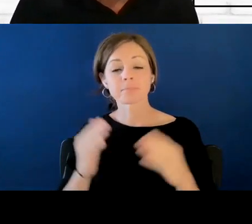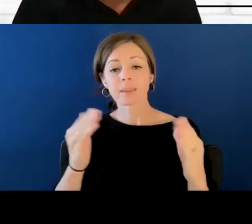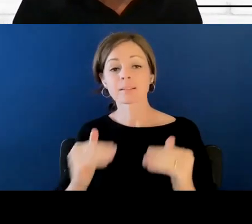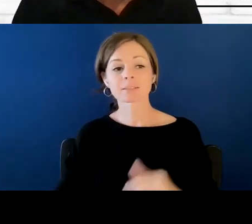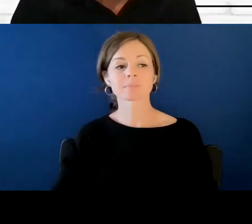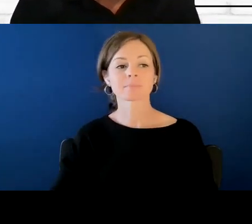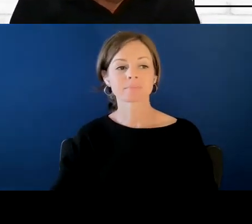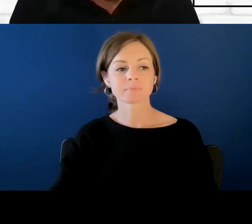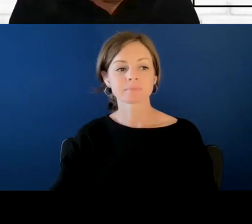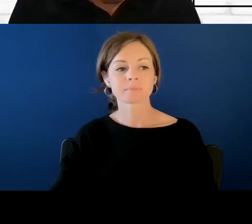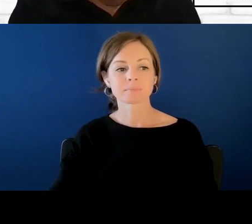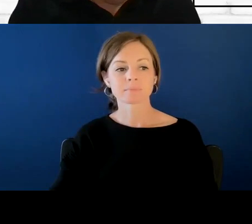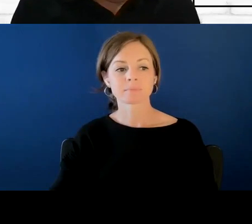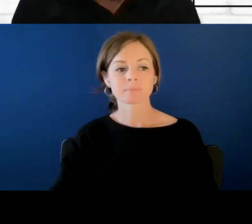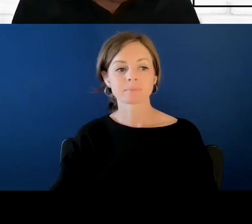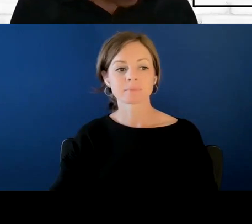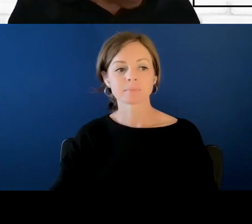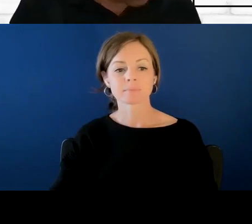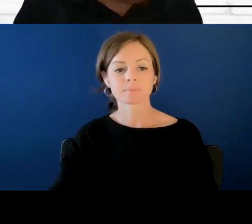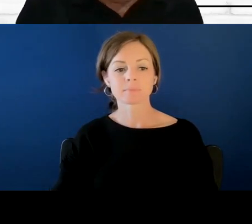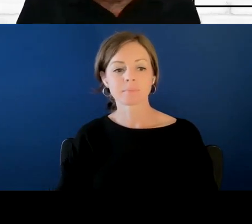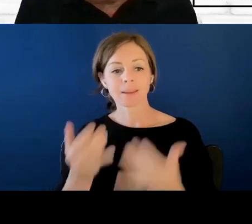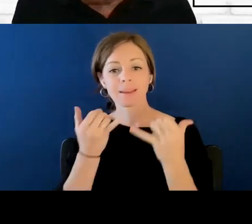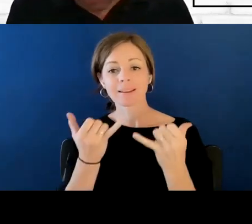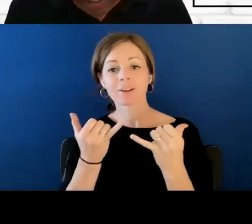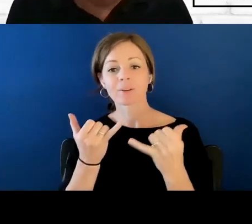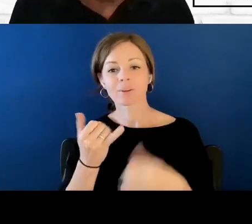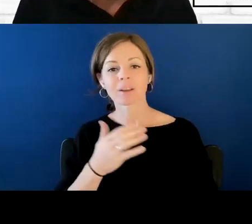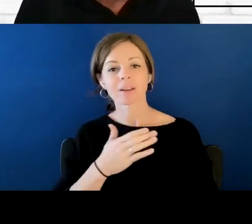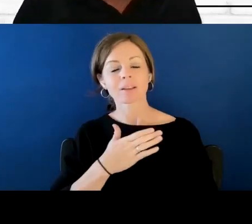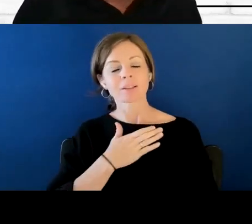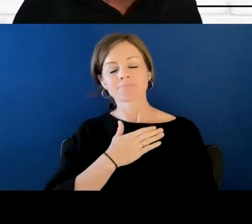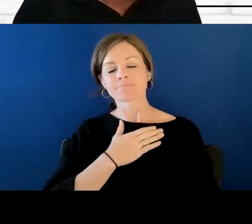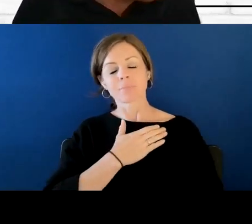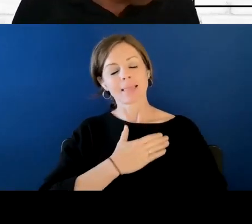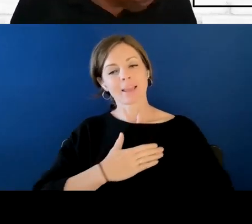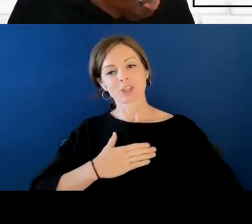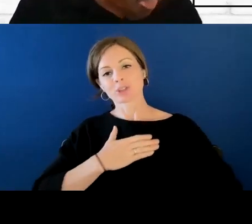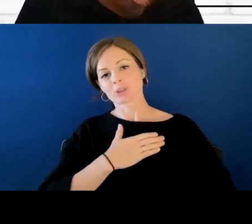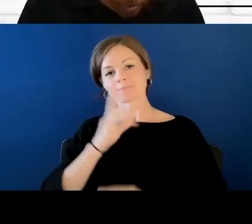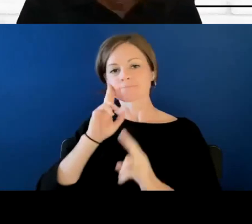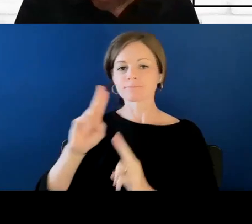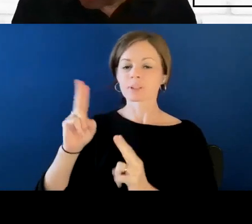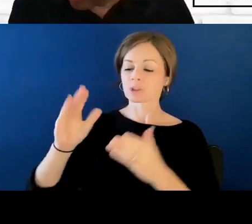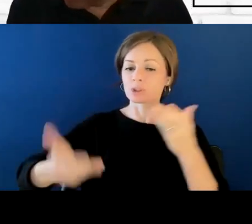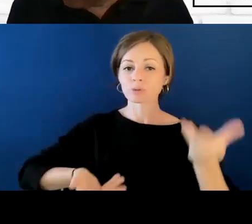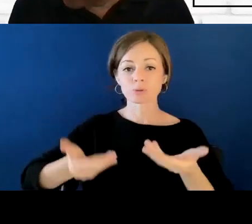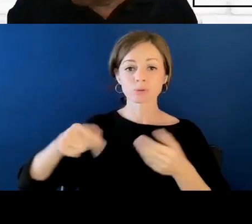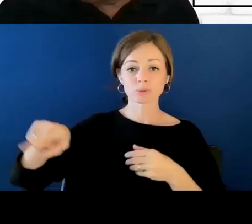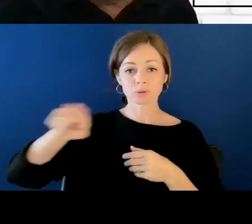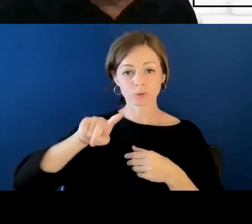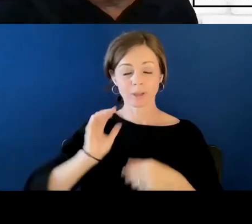please. So at this point, it is my distinct pleasure to introduce to you all